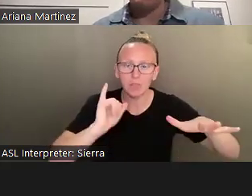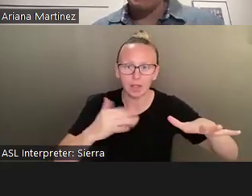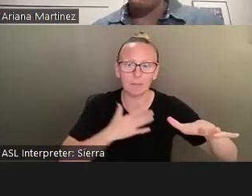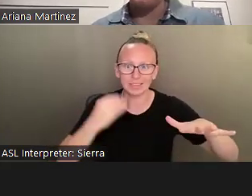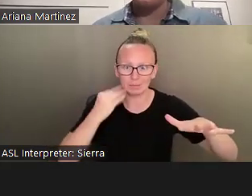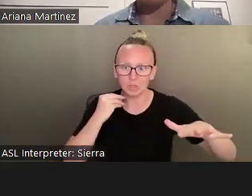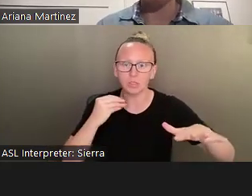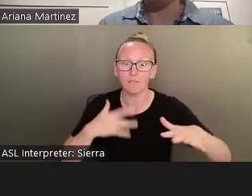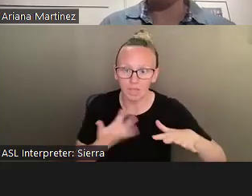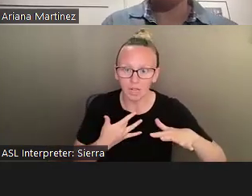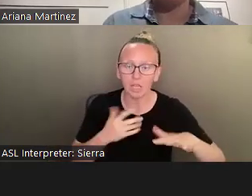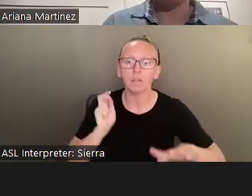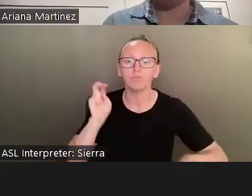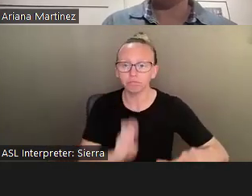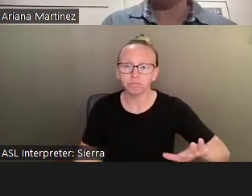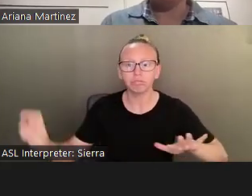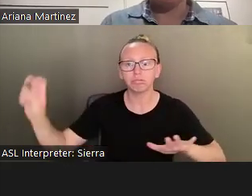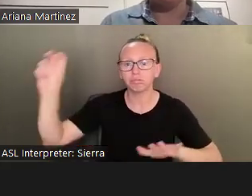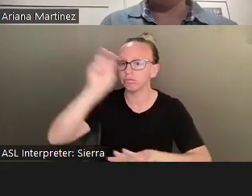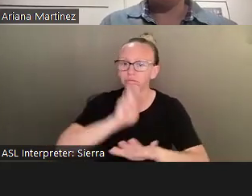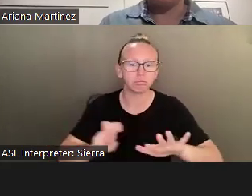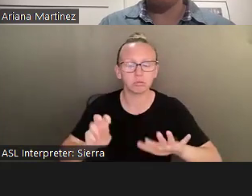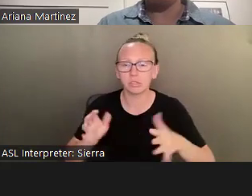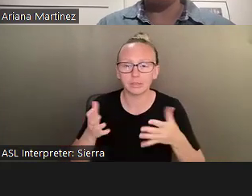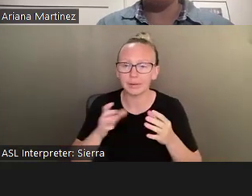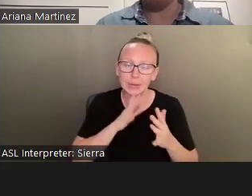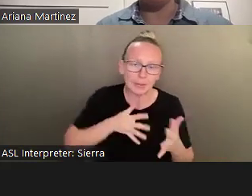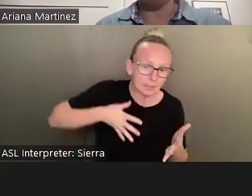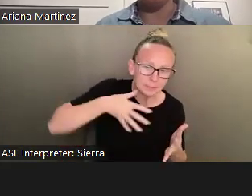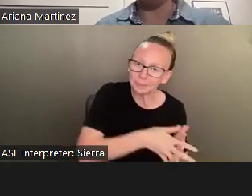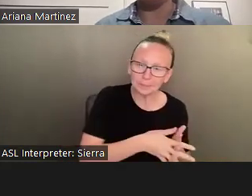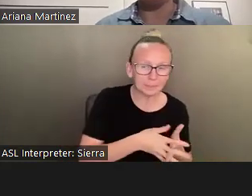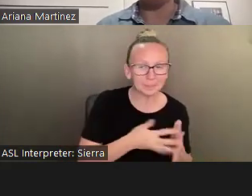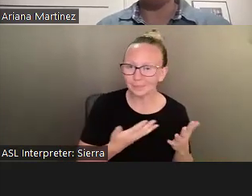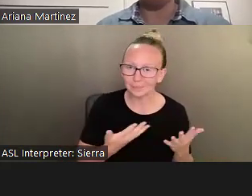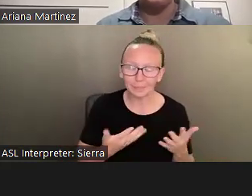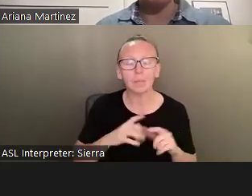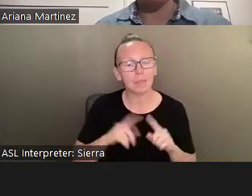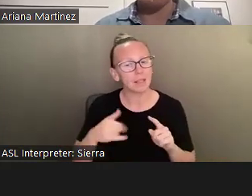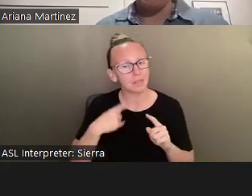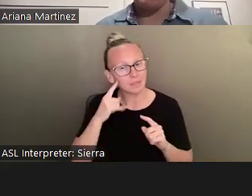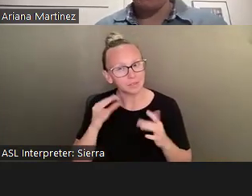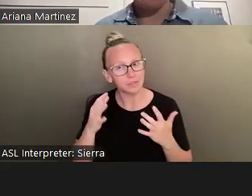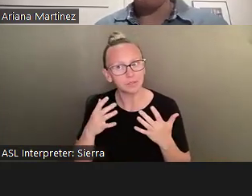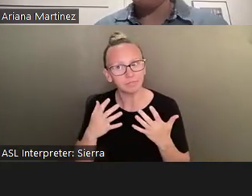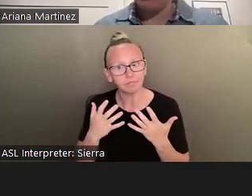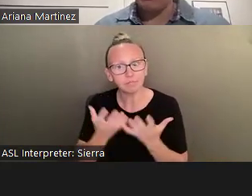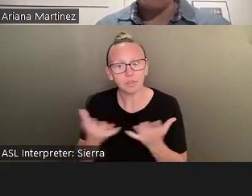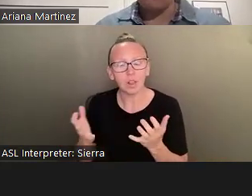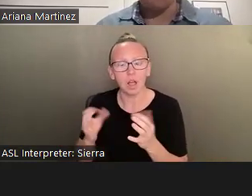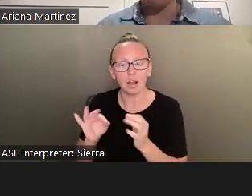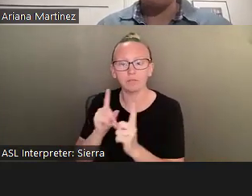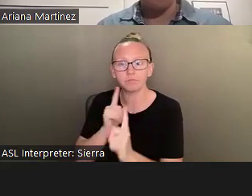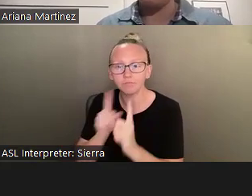transience. And I think that's a little bit different than a lot of the discourse around place, which relies on narratives of